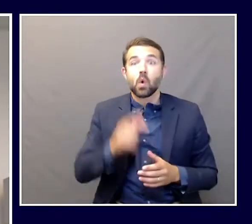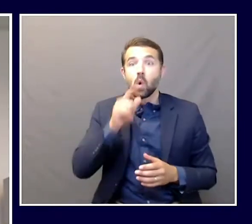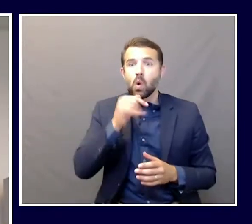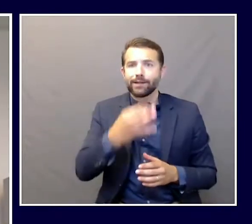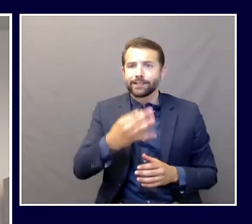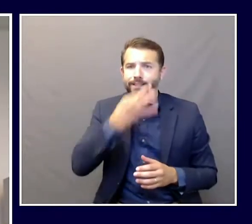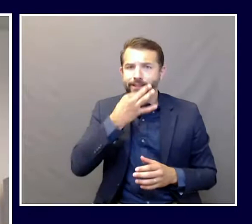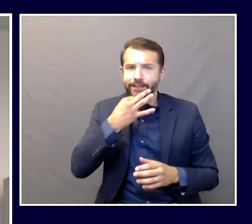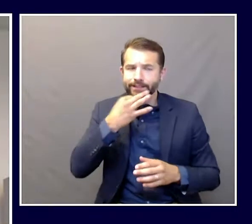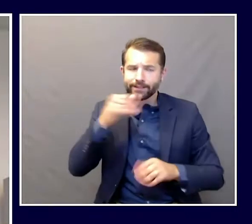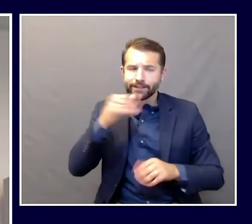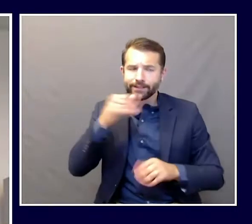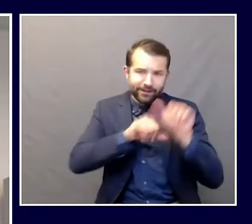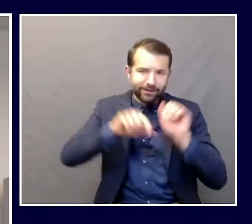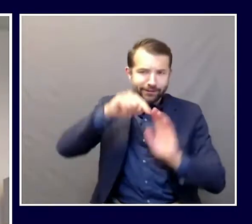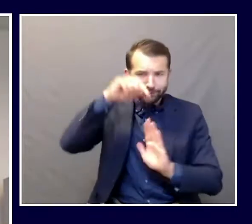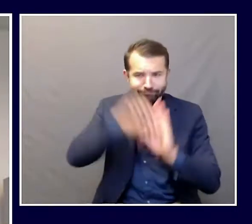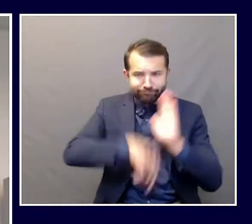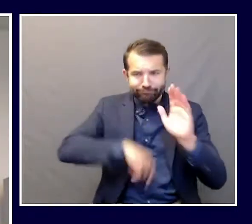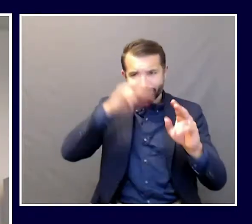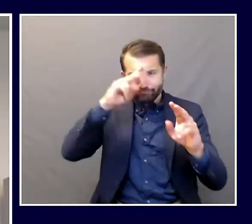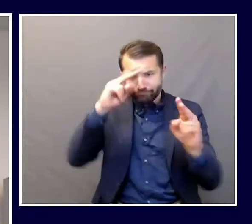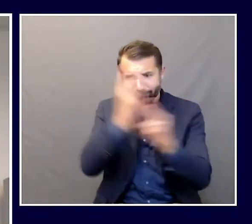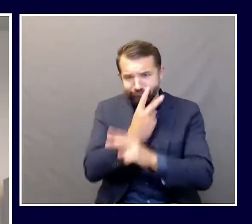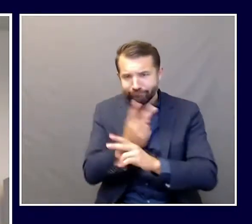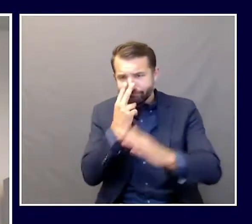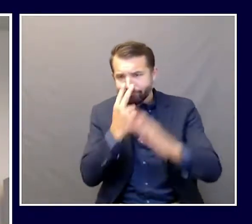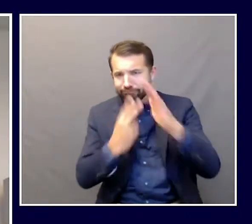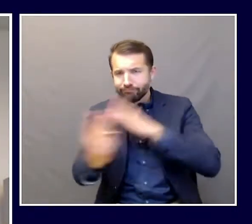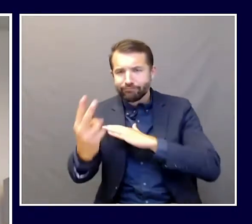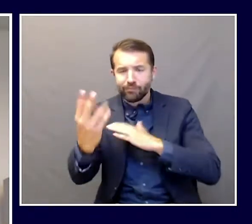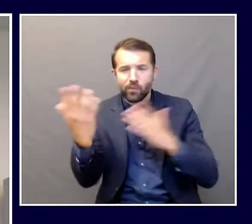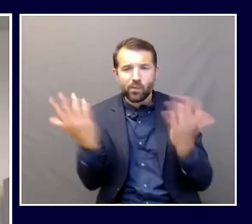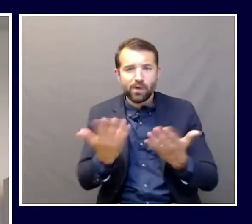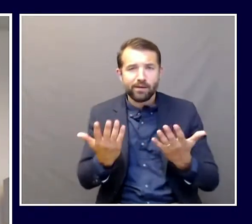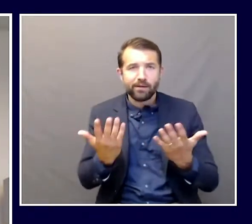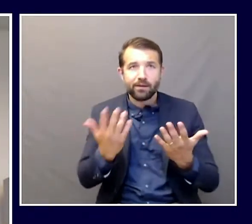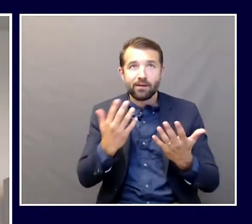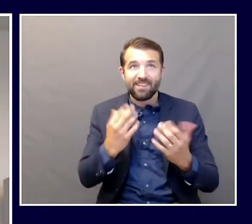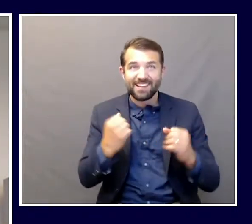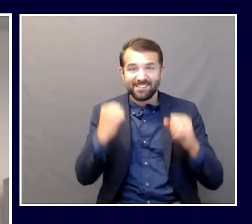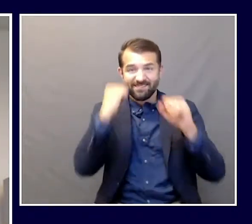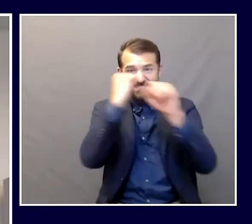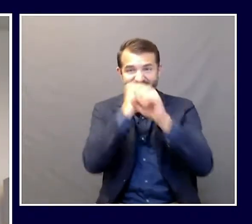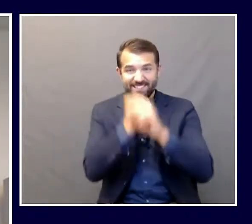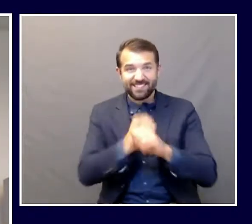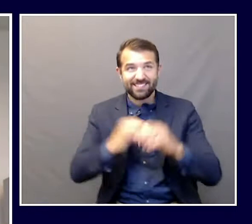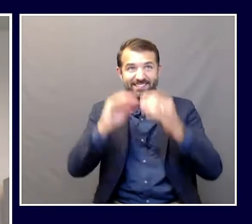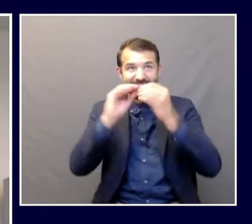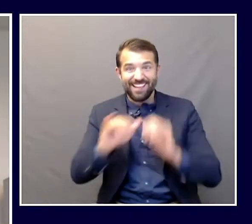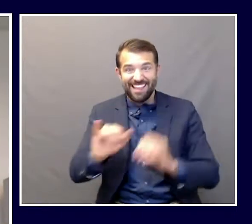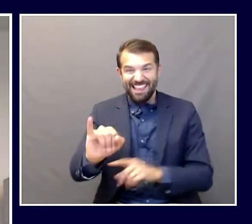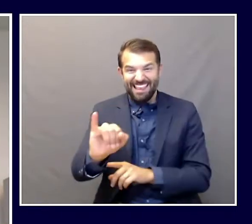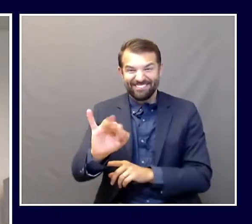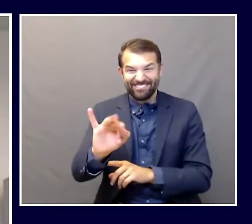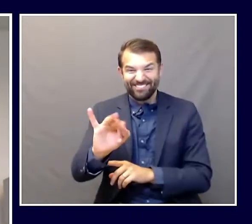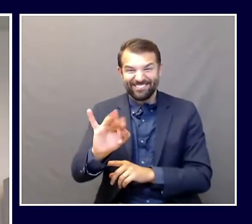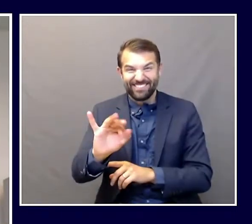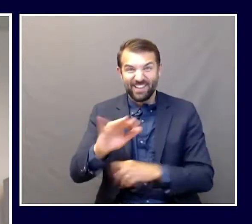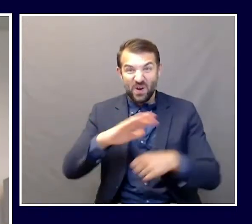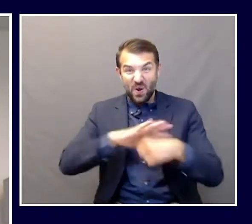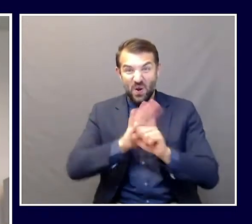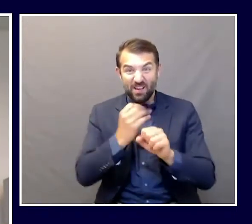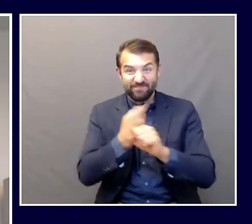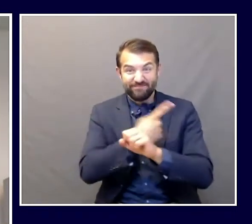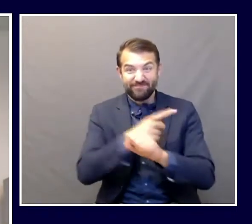of correct, the Delta variant has the possibility of supplanting others and becoming the predominant strain